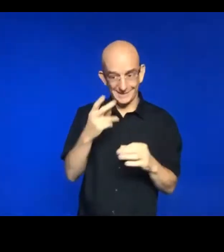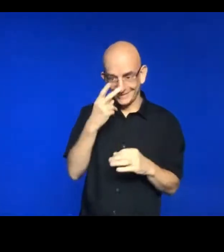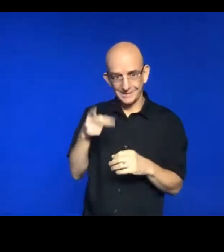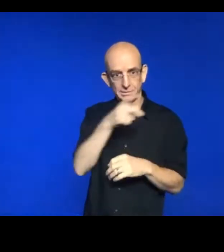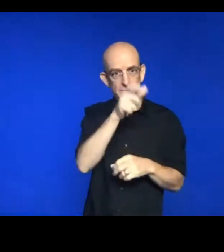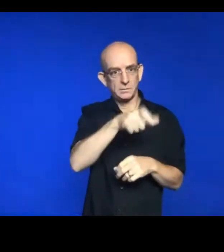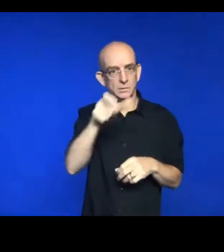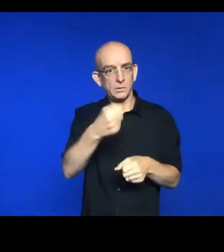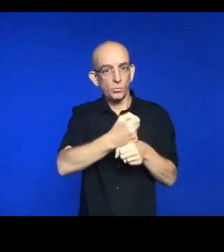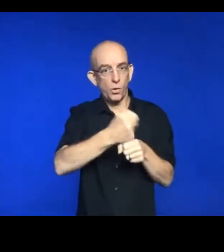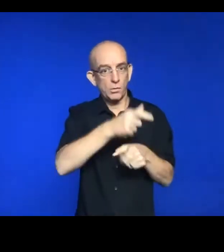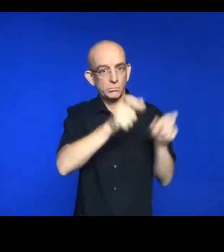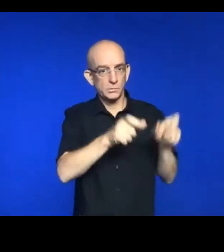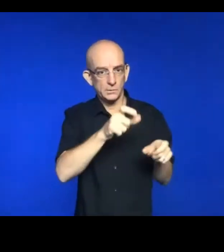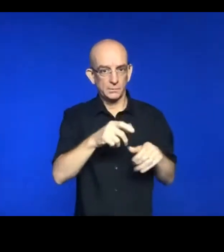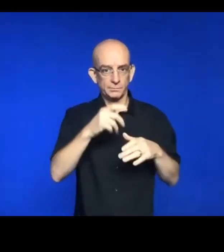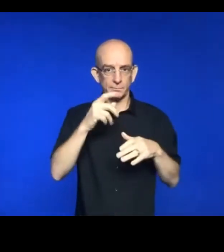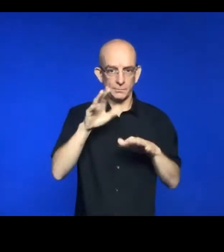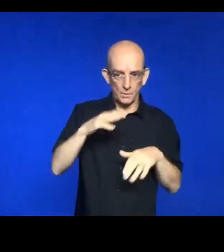with disabilities, and also to